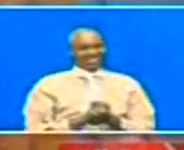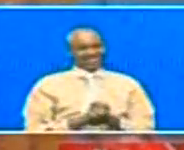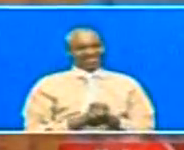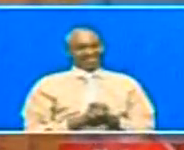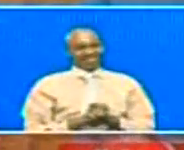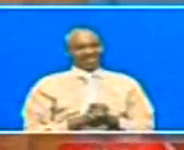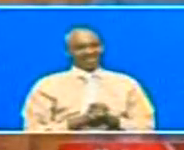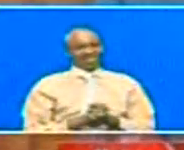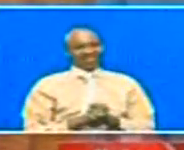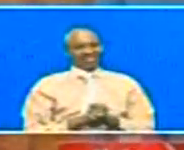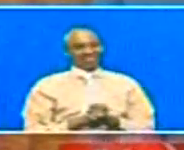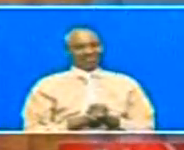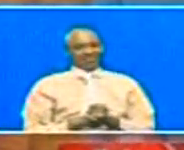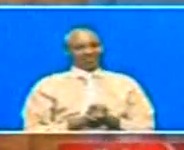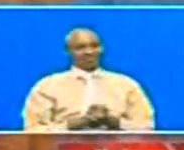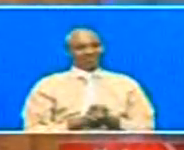course,